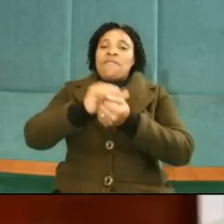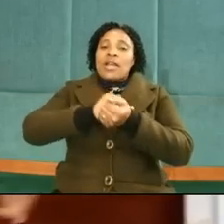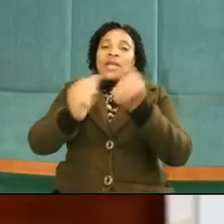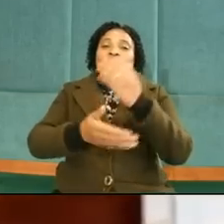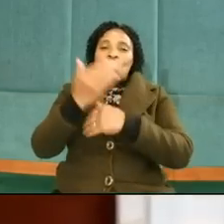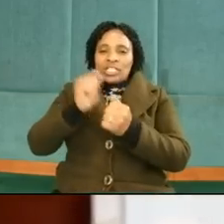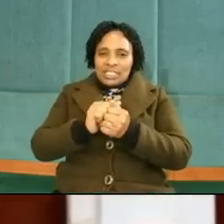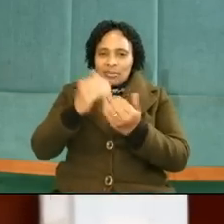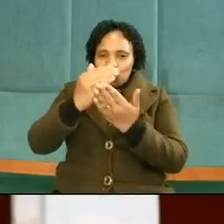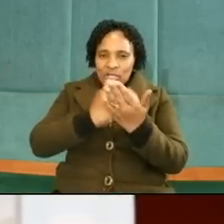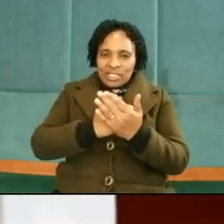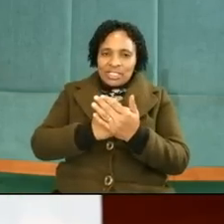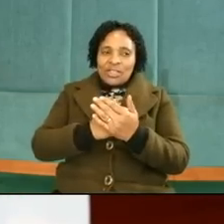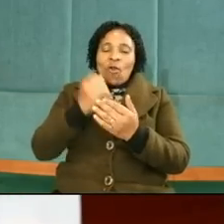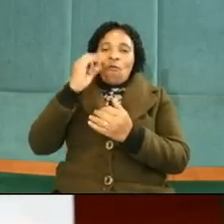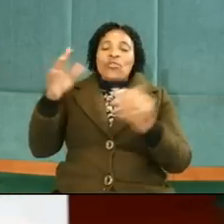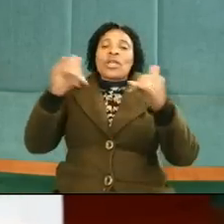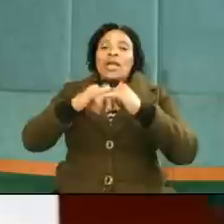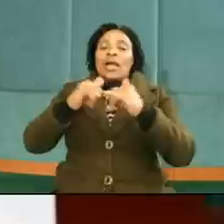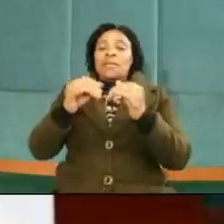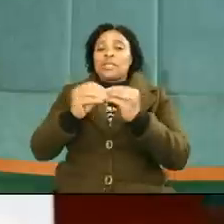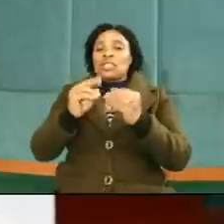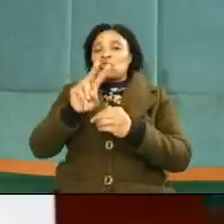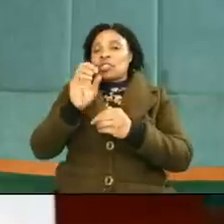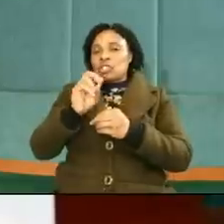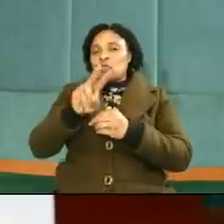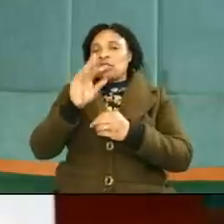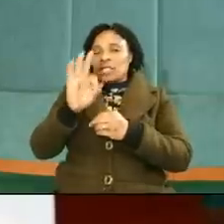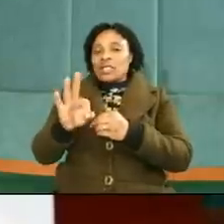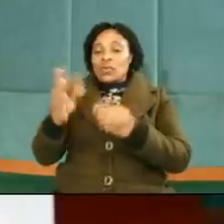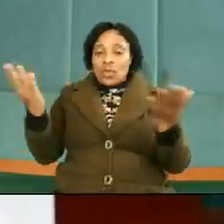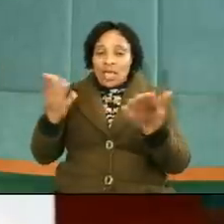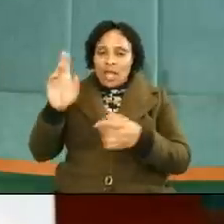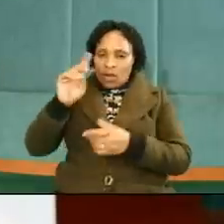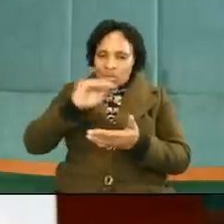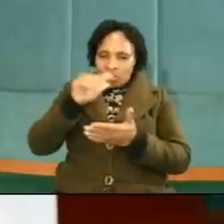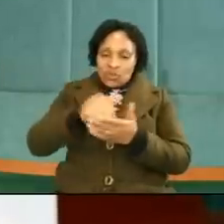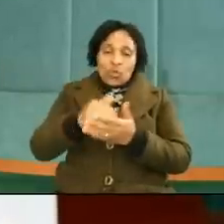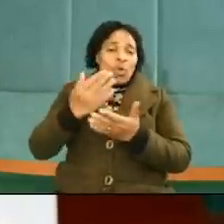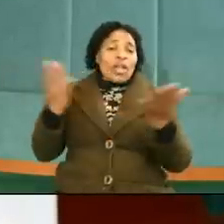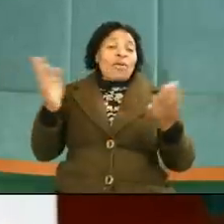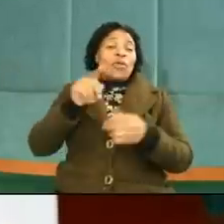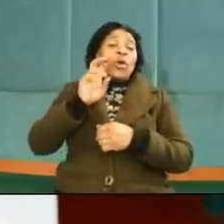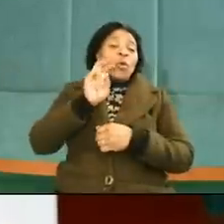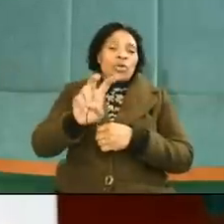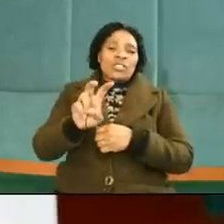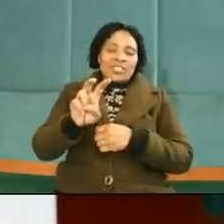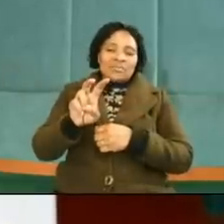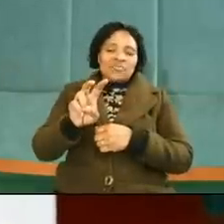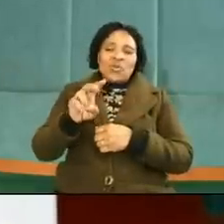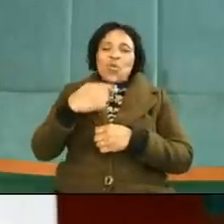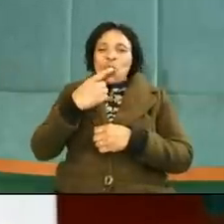edition of Camp Meeting 2023 here in Nairobi Central. For those of you, wherever you are watching, those of you up